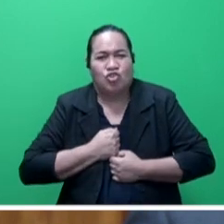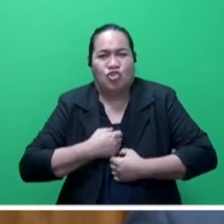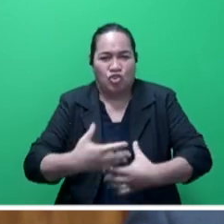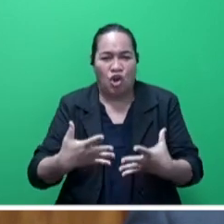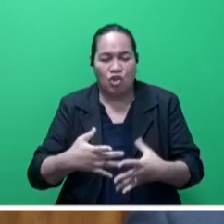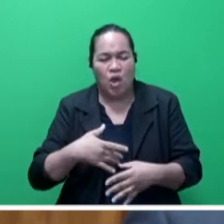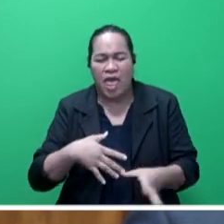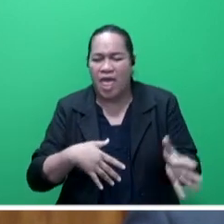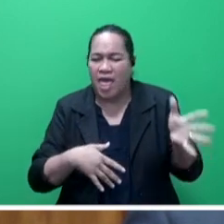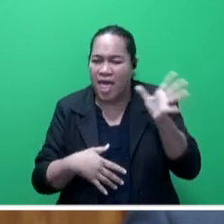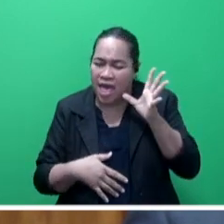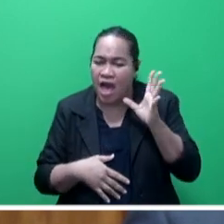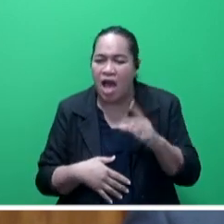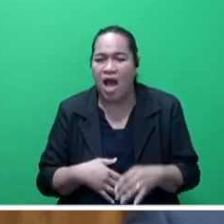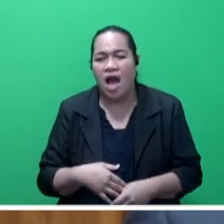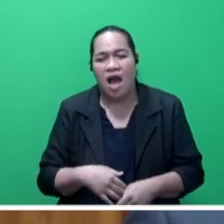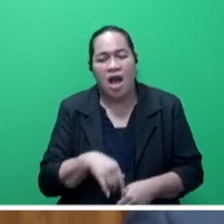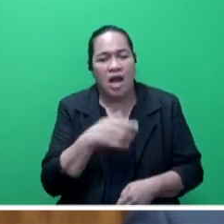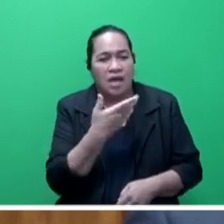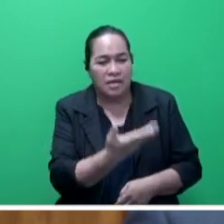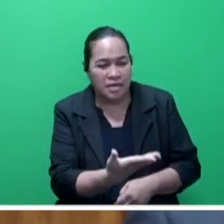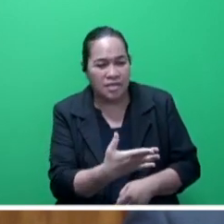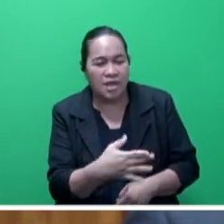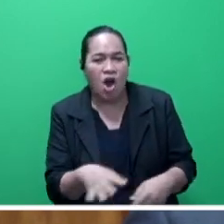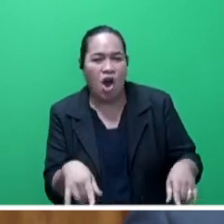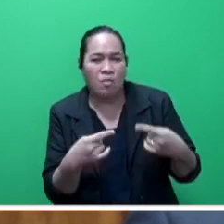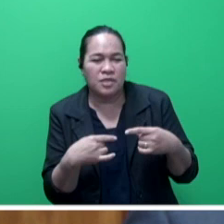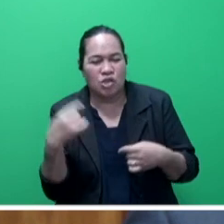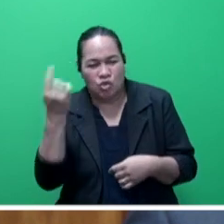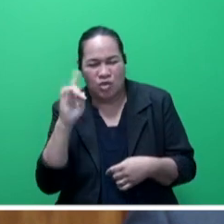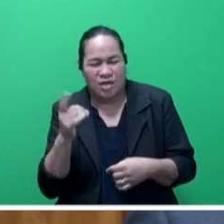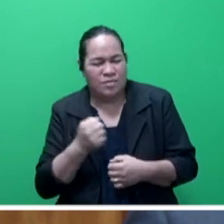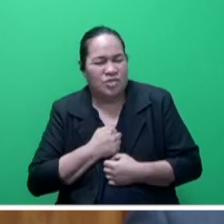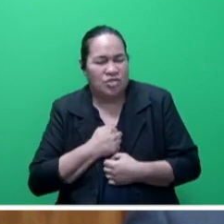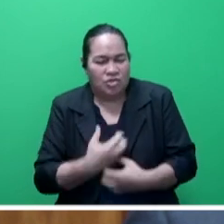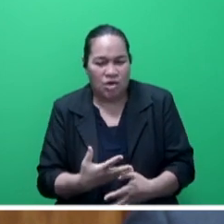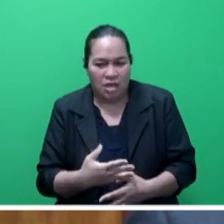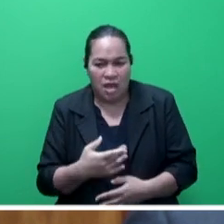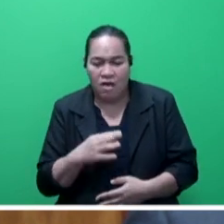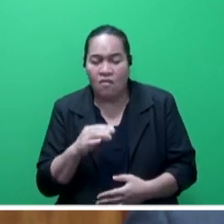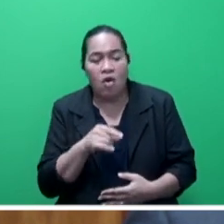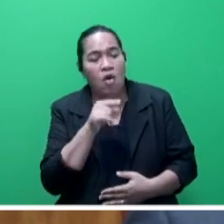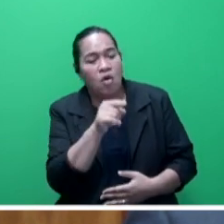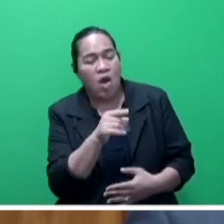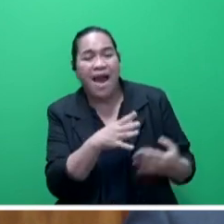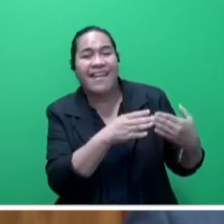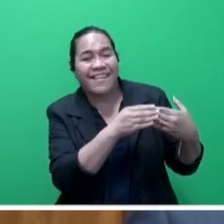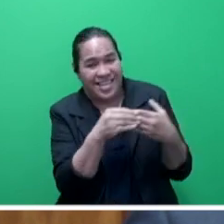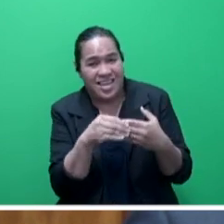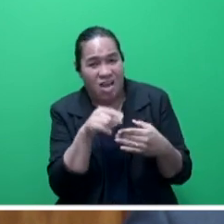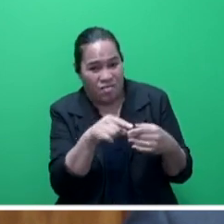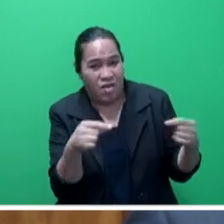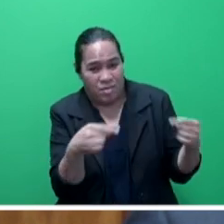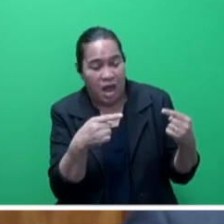the opposition today. And I'll say that again, it's shocking. From the leader, I